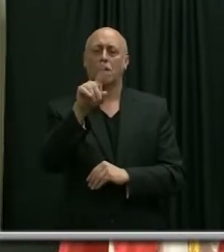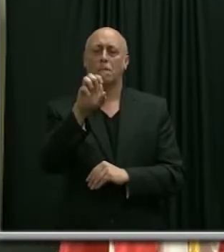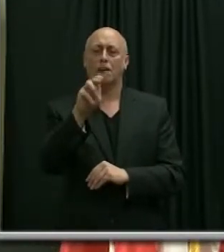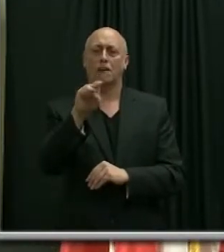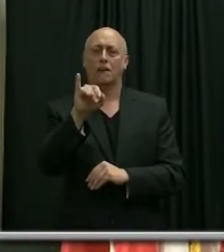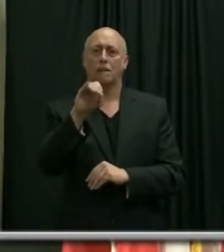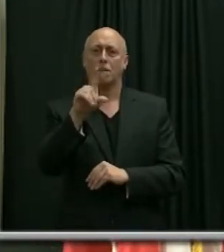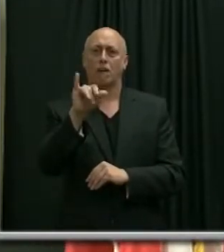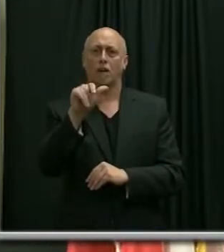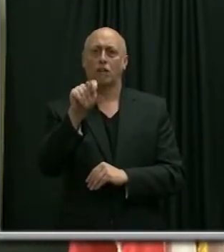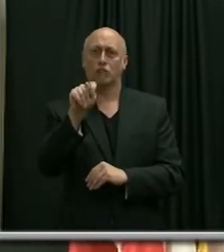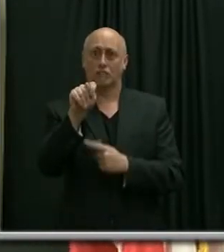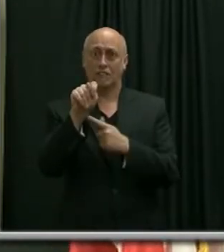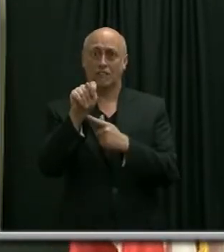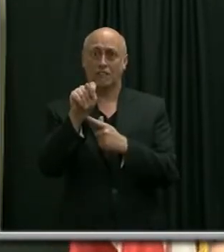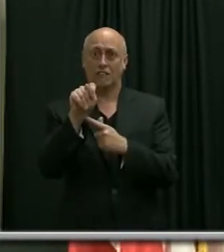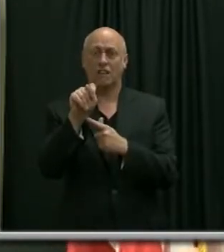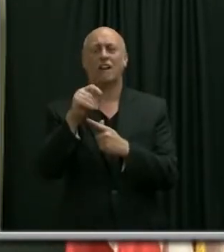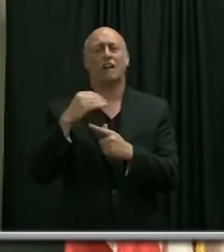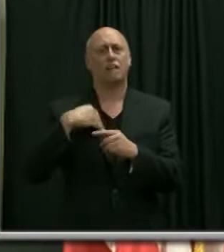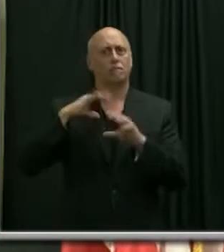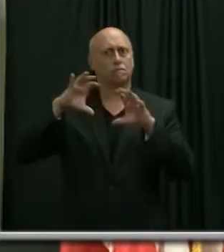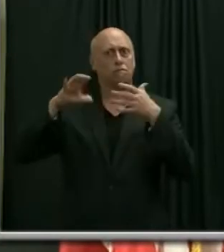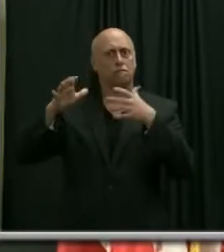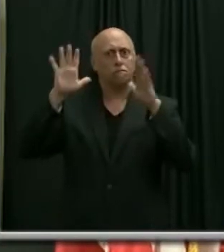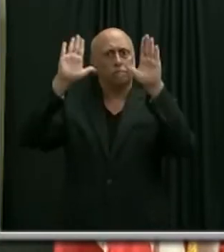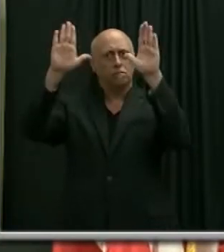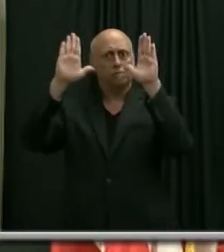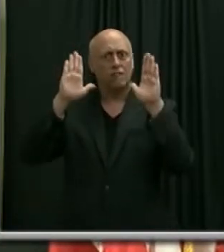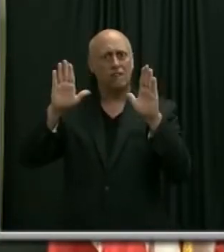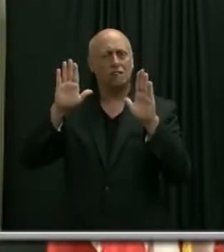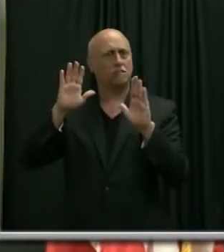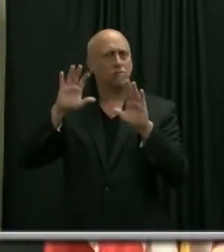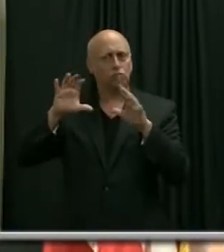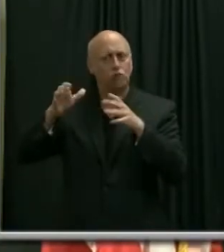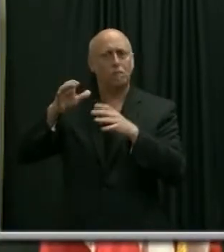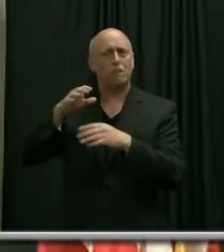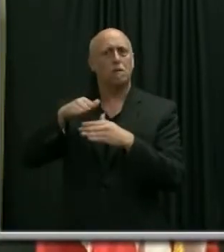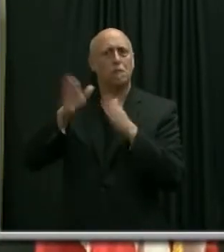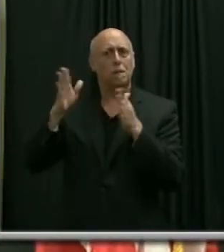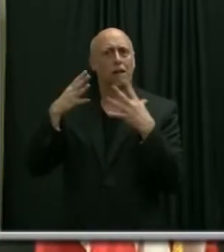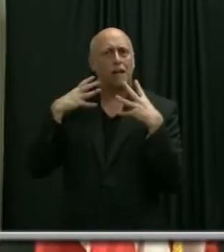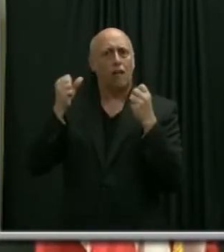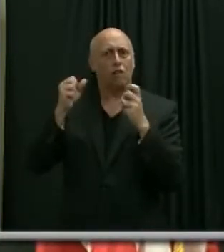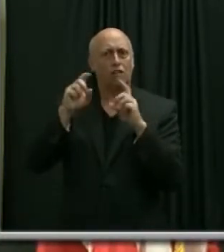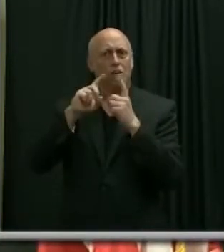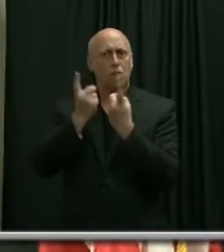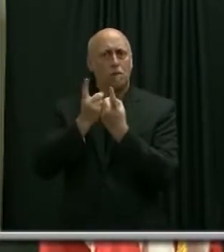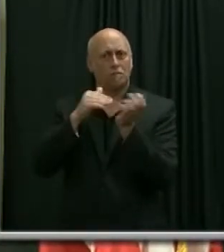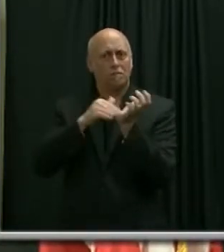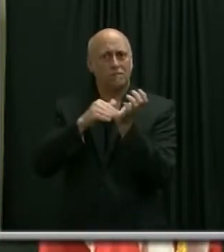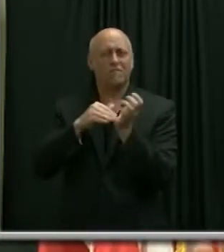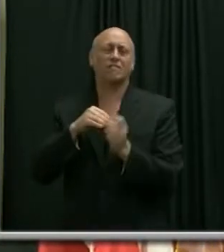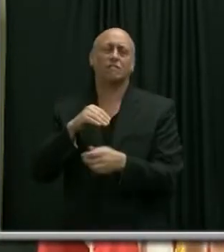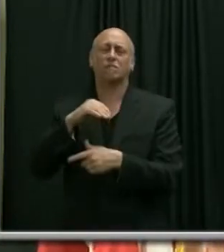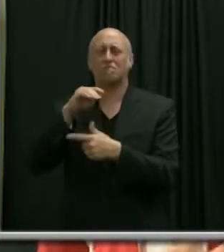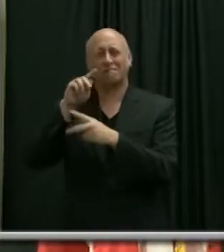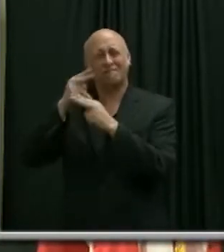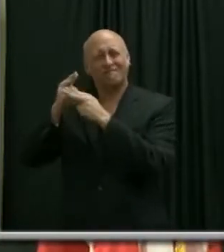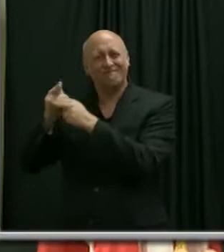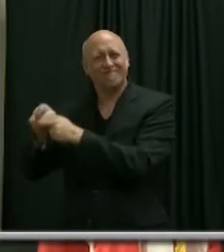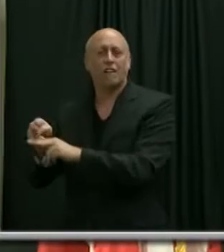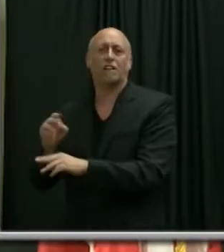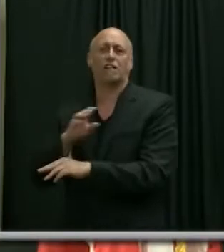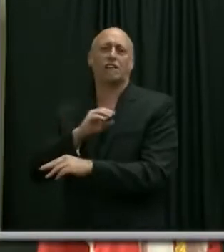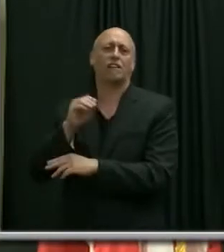can sidetrack for a second, we have an amazing group of epidemiologists at the Public Health Department, Leslie Waller and Josh Lever, just to name two, and I have